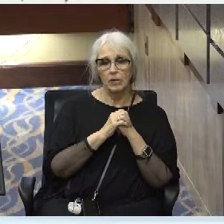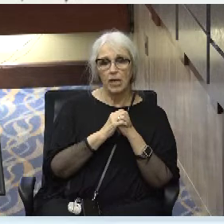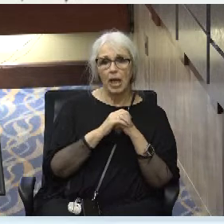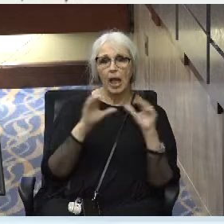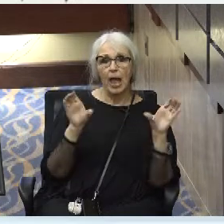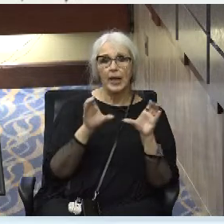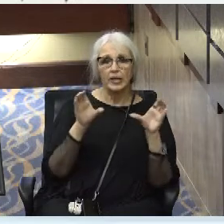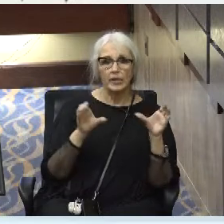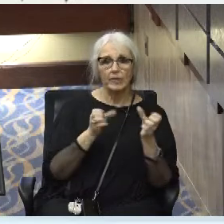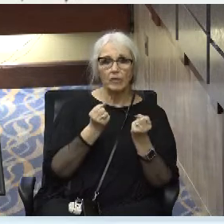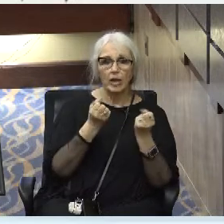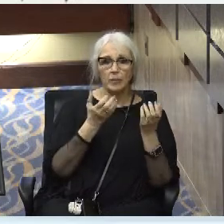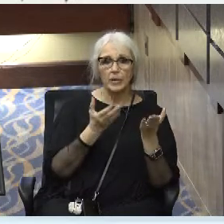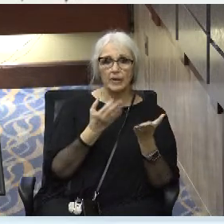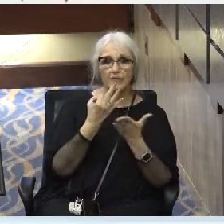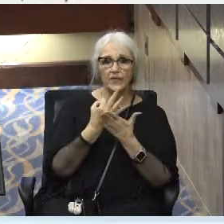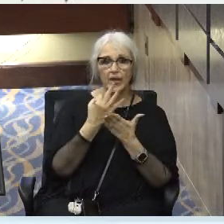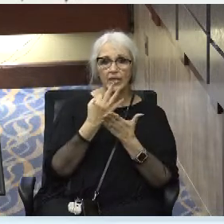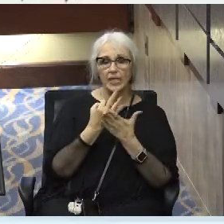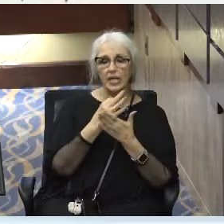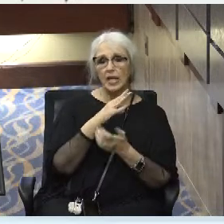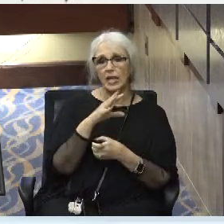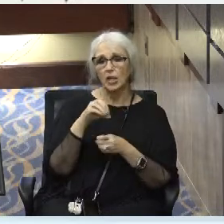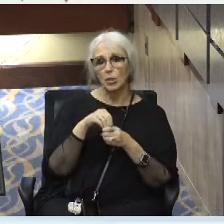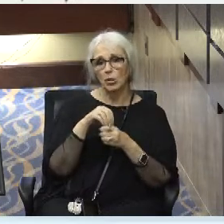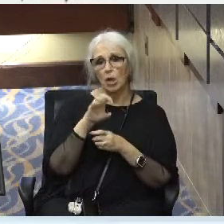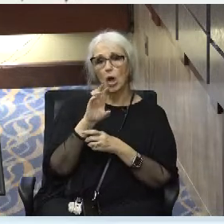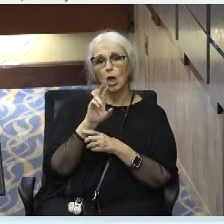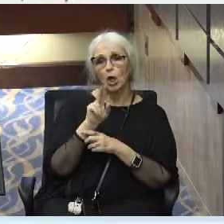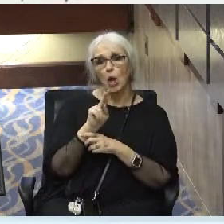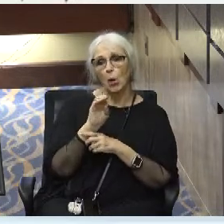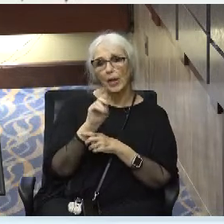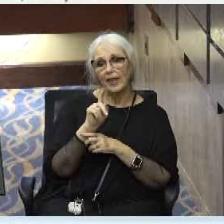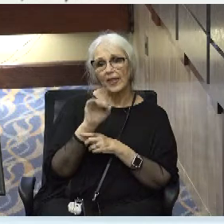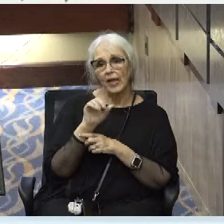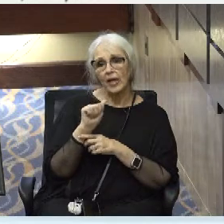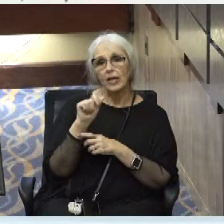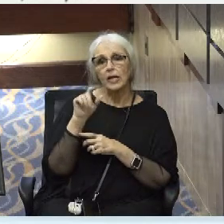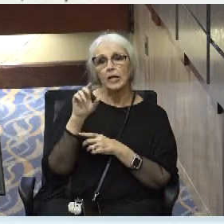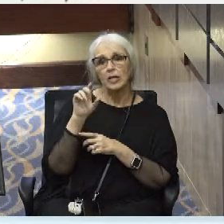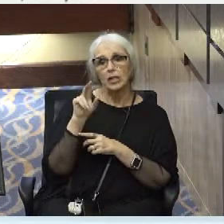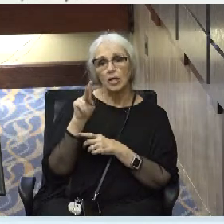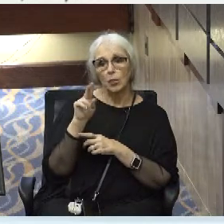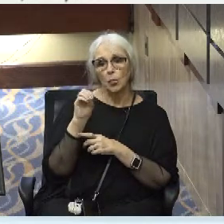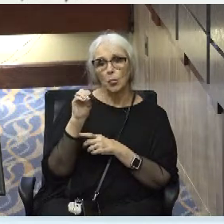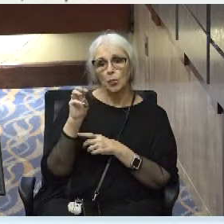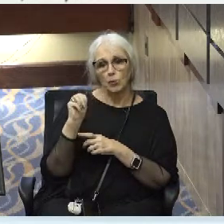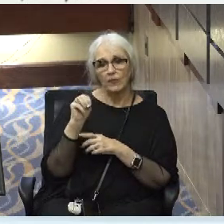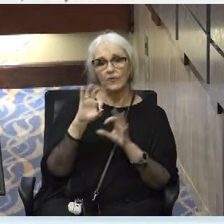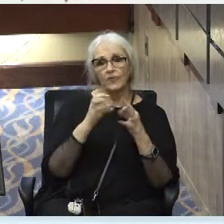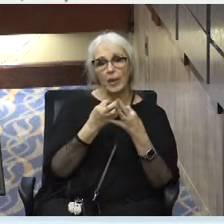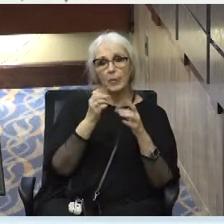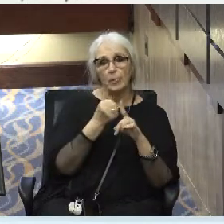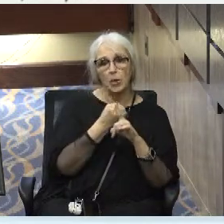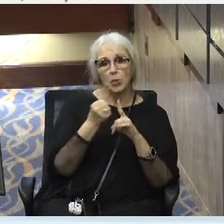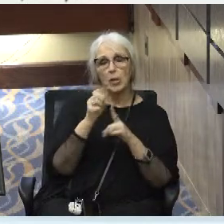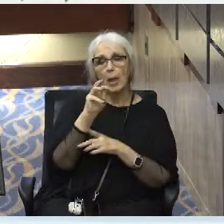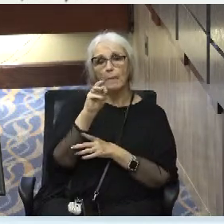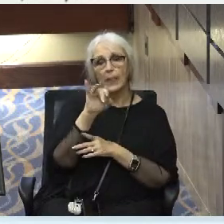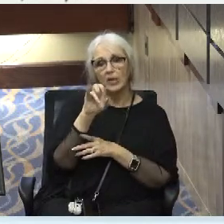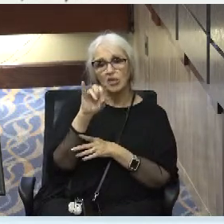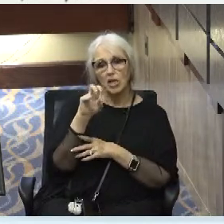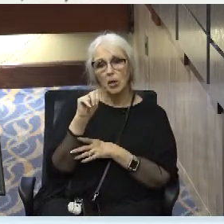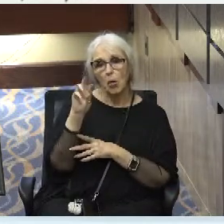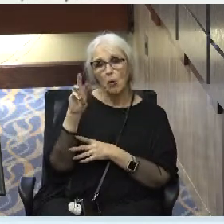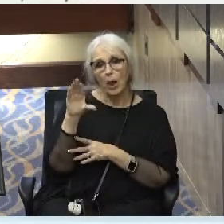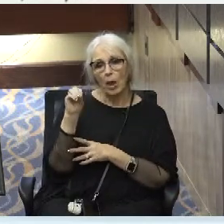Activities recommended for funding include Talitha Coon, Family Abuse, and Mission Waco. The total